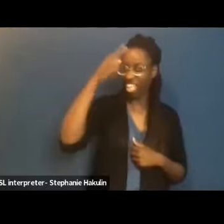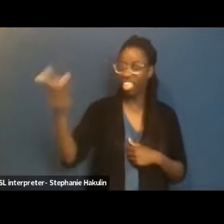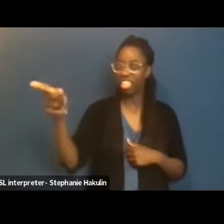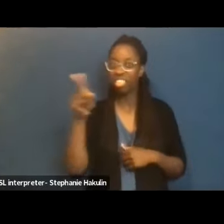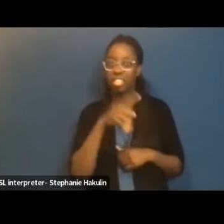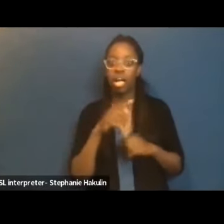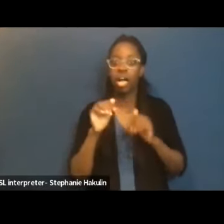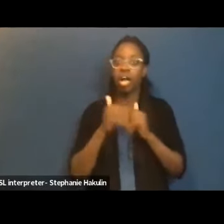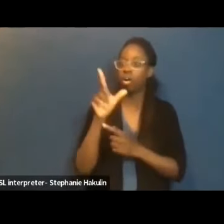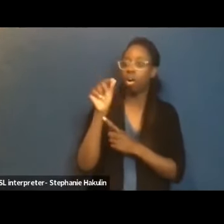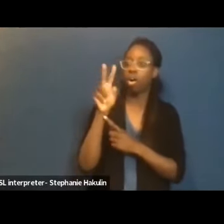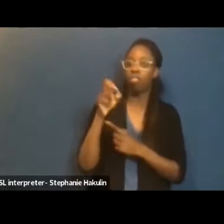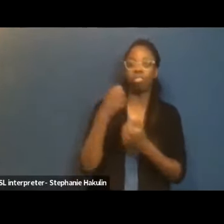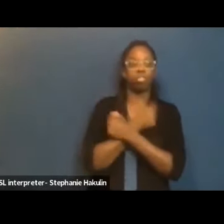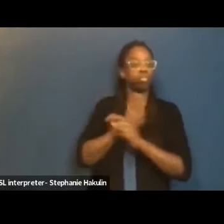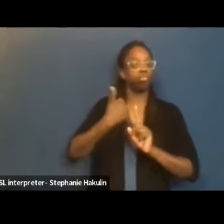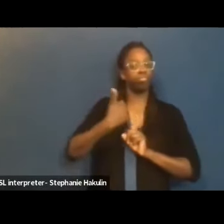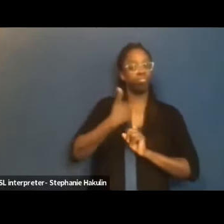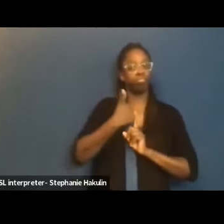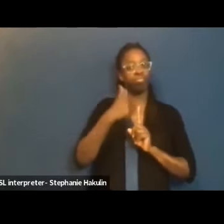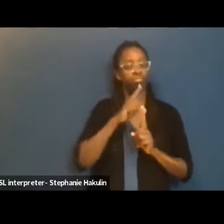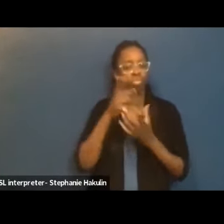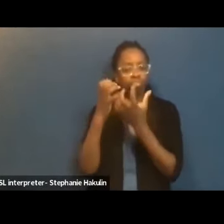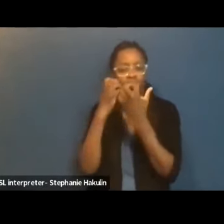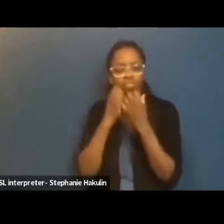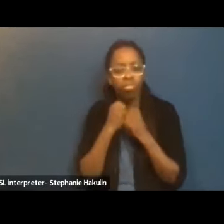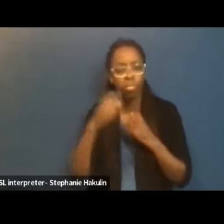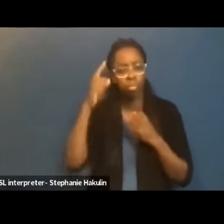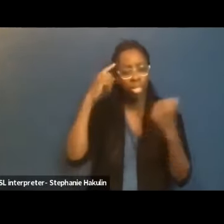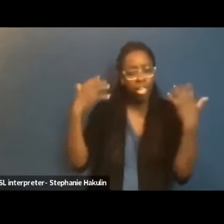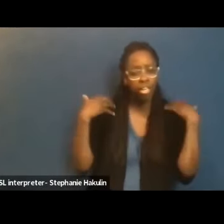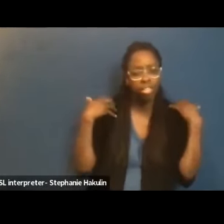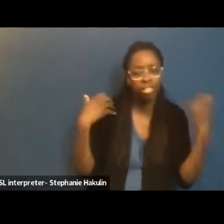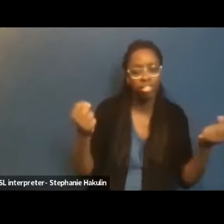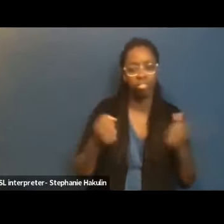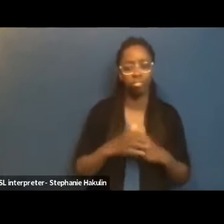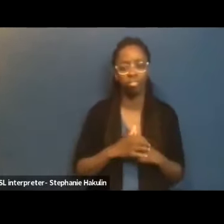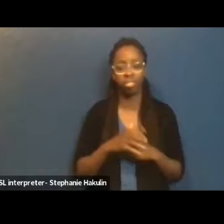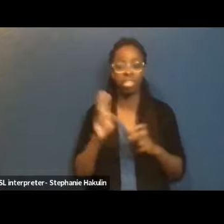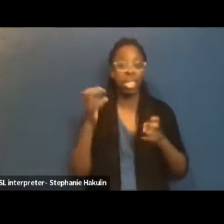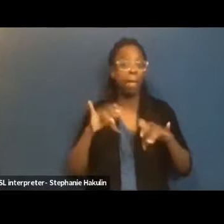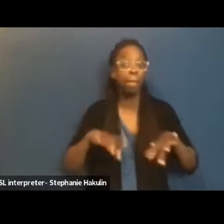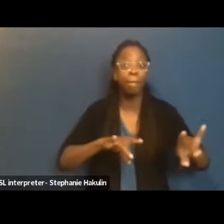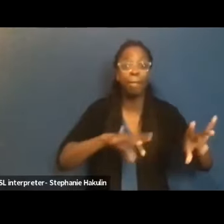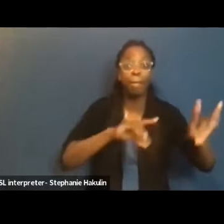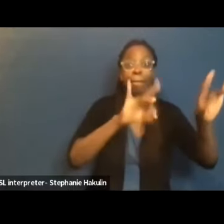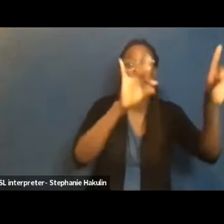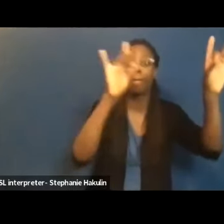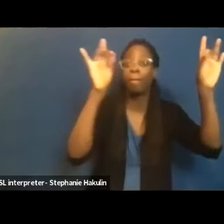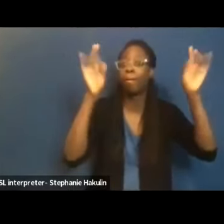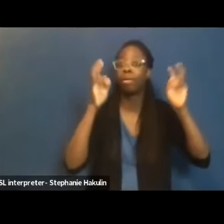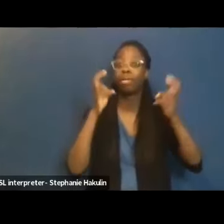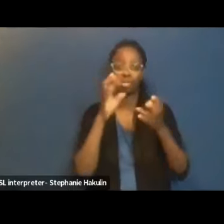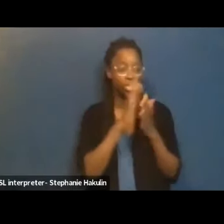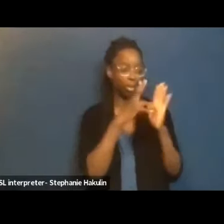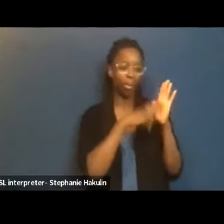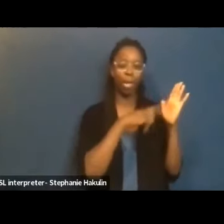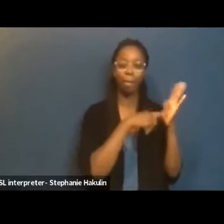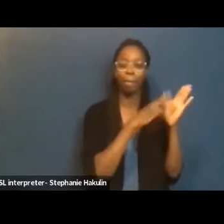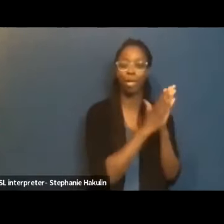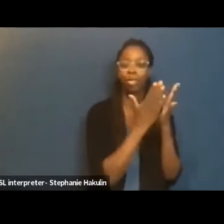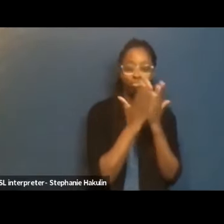mental health? Or maybe they thought you'd pick it up along the way like a book from a shelf and it will be ingrained in your brain just like being tough